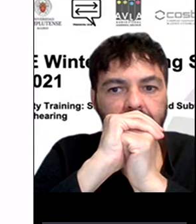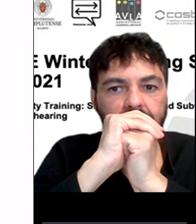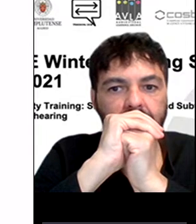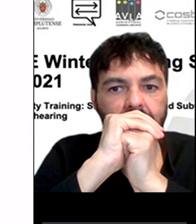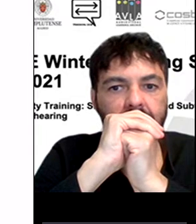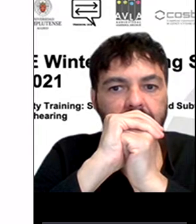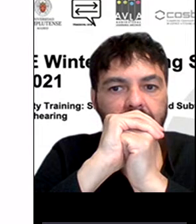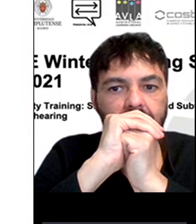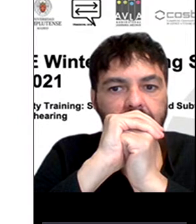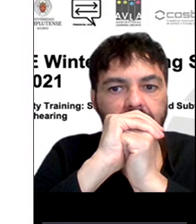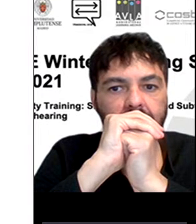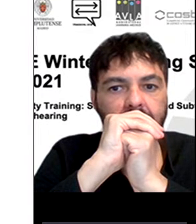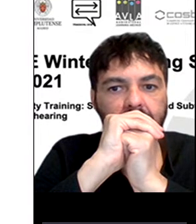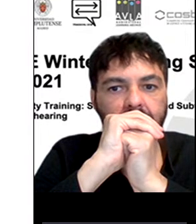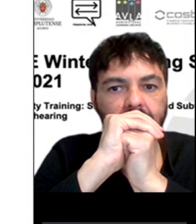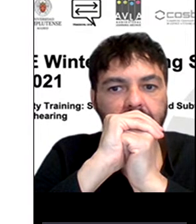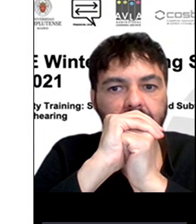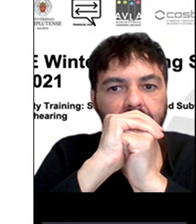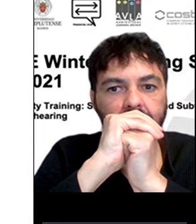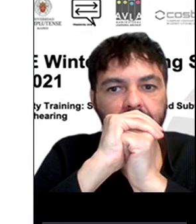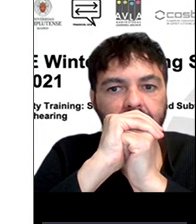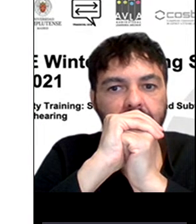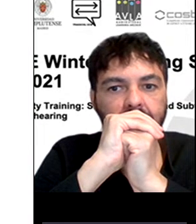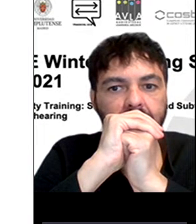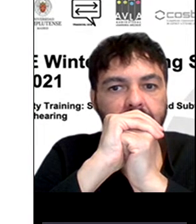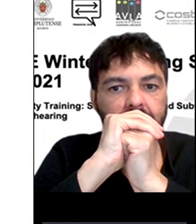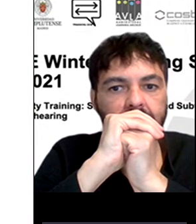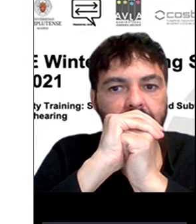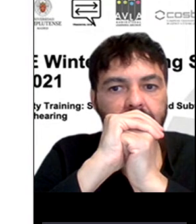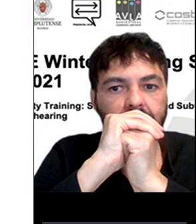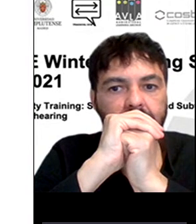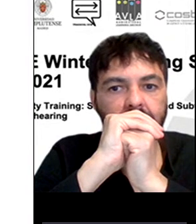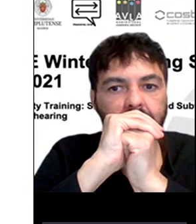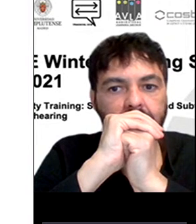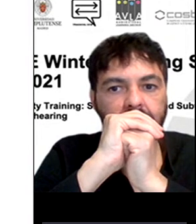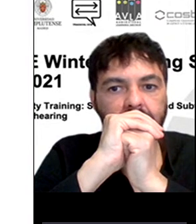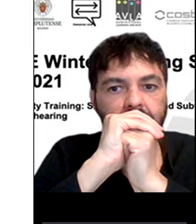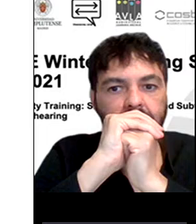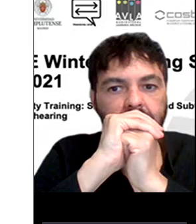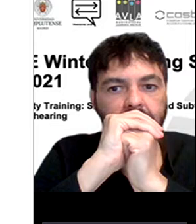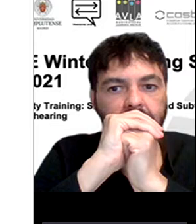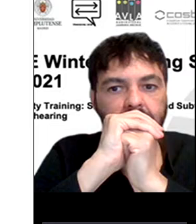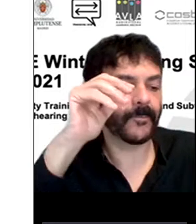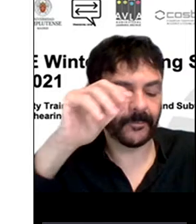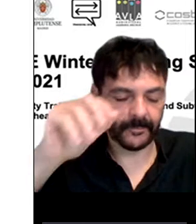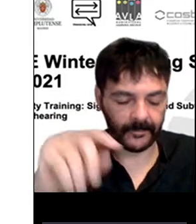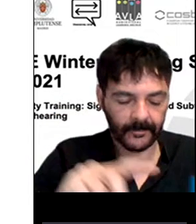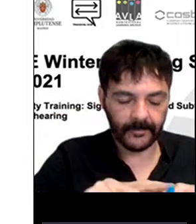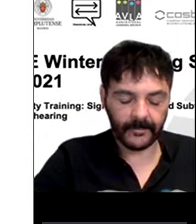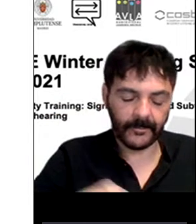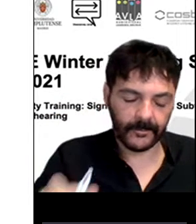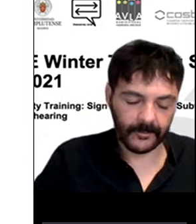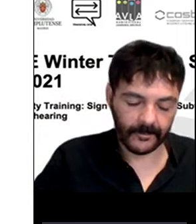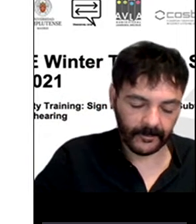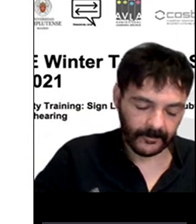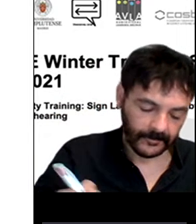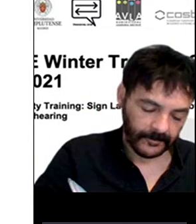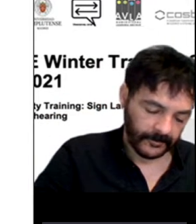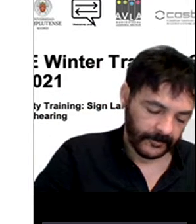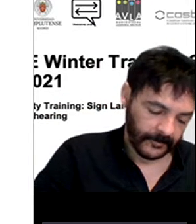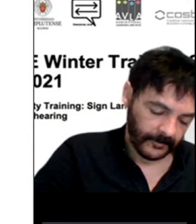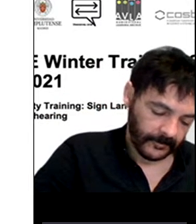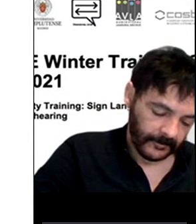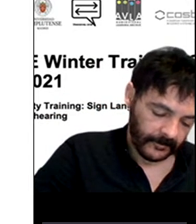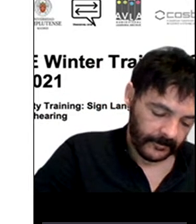wherever you, they sent you. That has proven to be amazingly important for health, for the